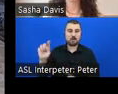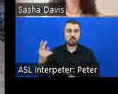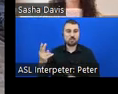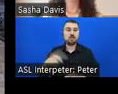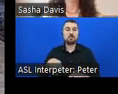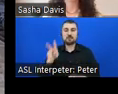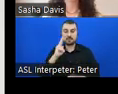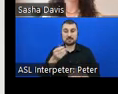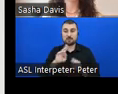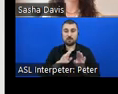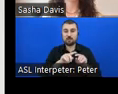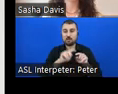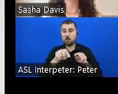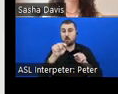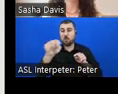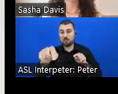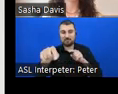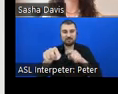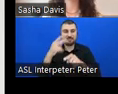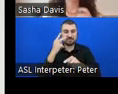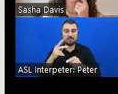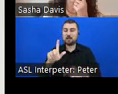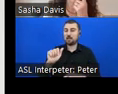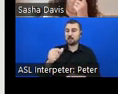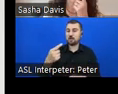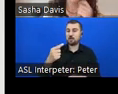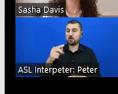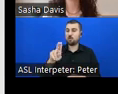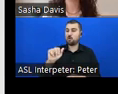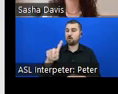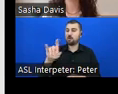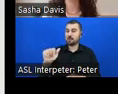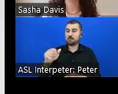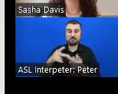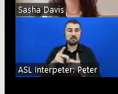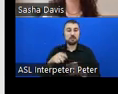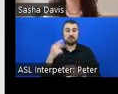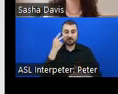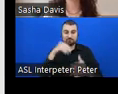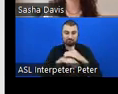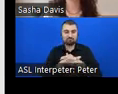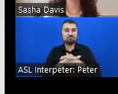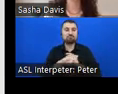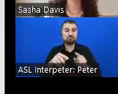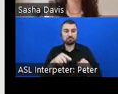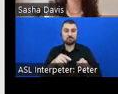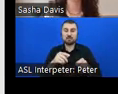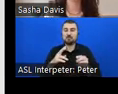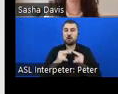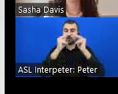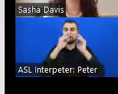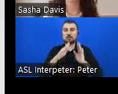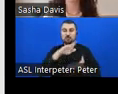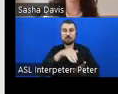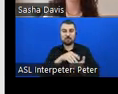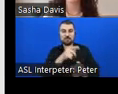away from the Chaim Gross site on LaGuardia Place, pop into the Center for Architecture and explore three